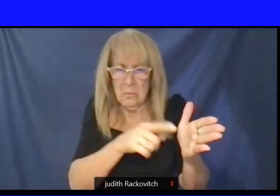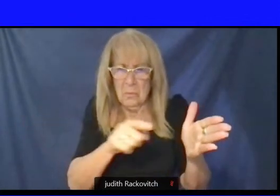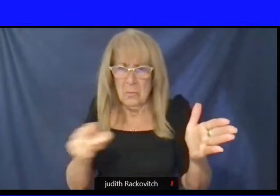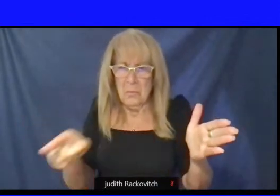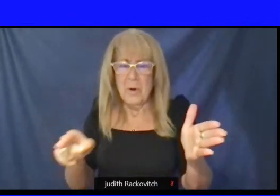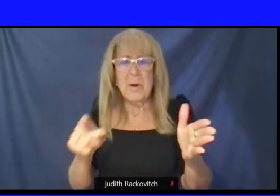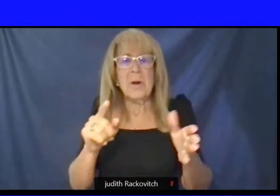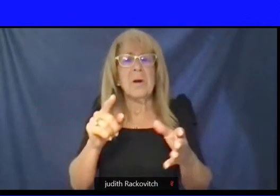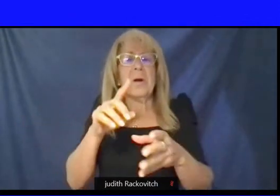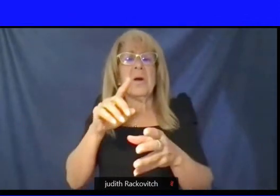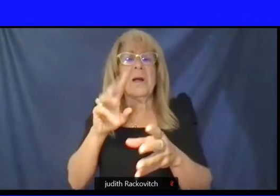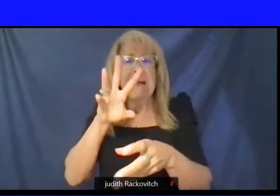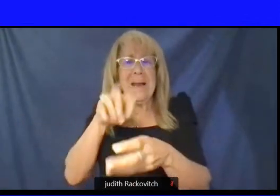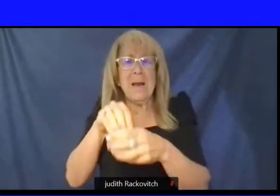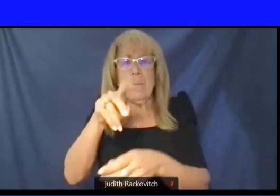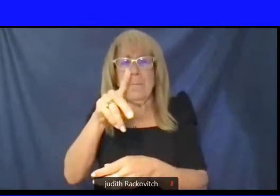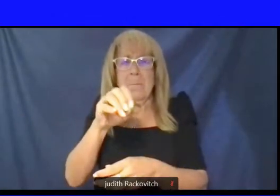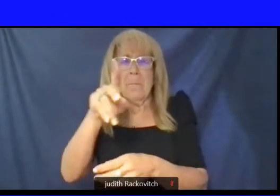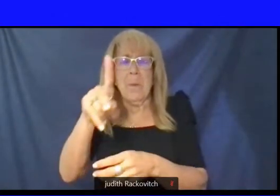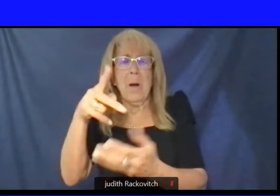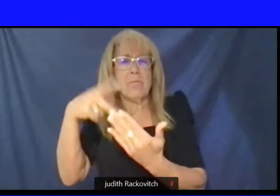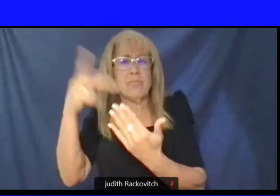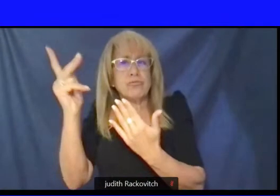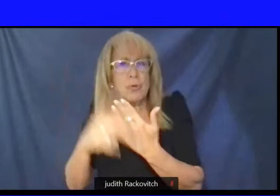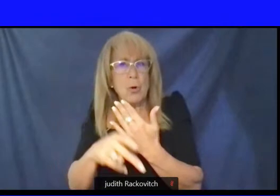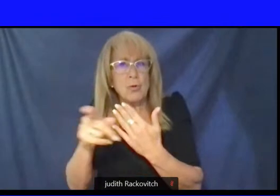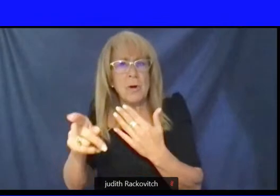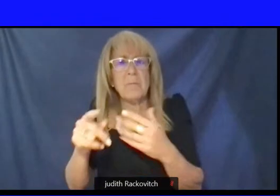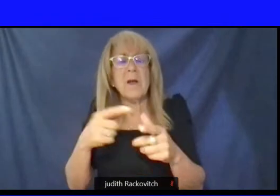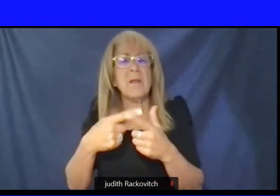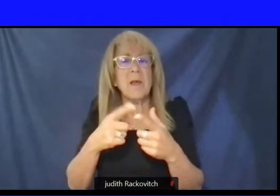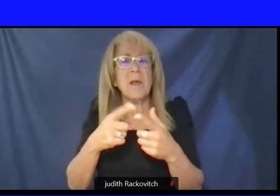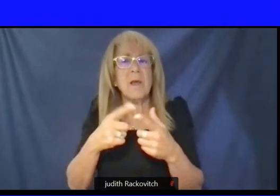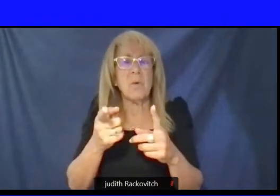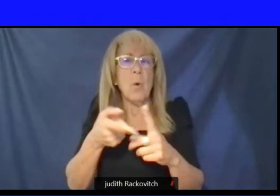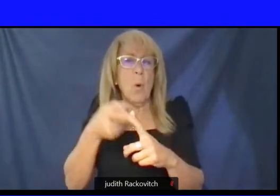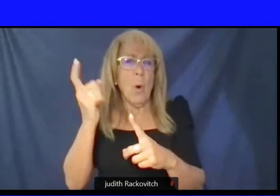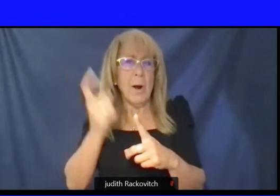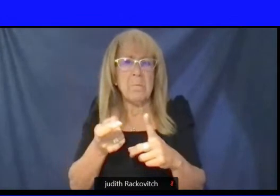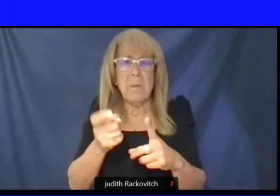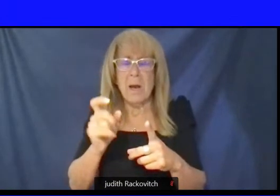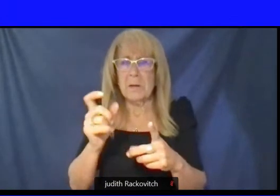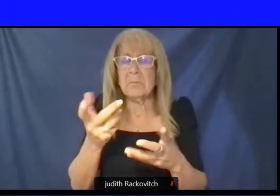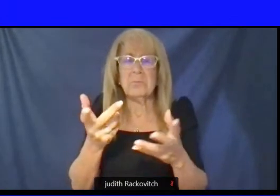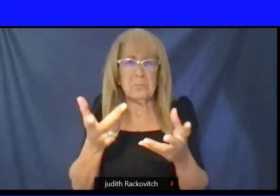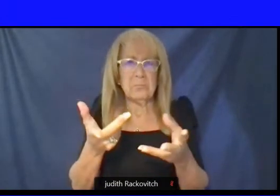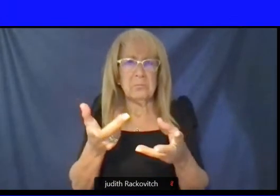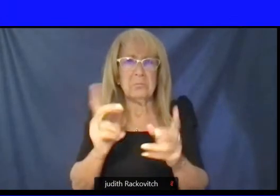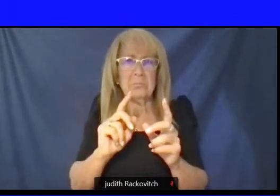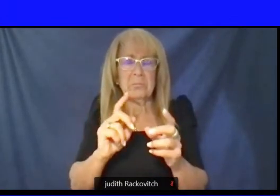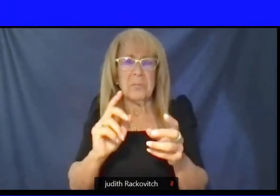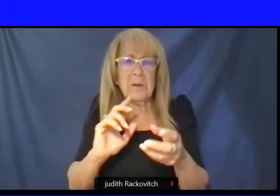and I don't get. I just can't follow your net savings.